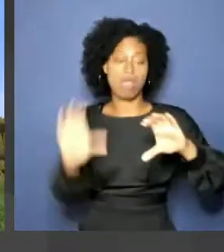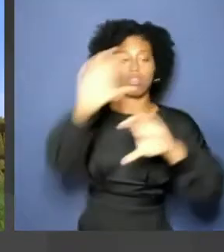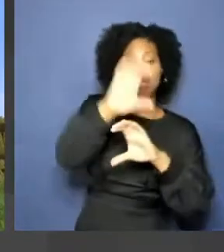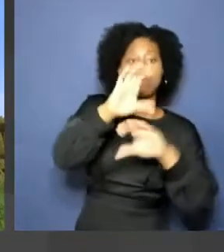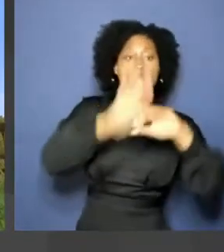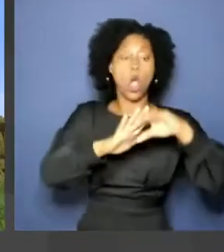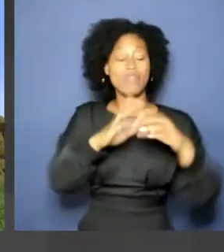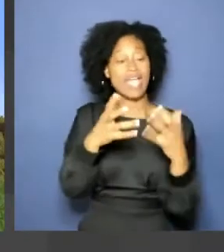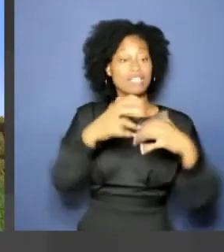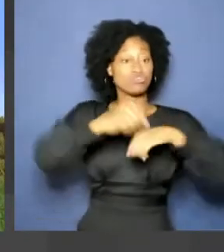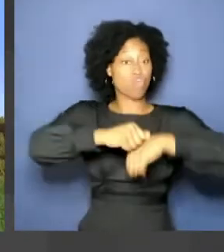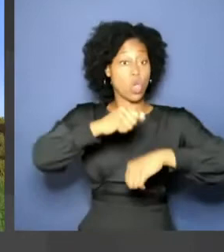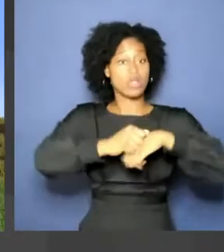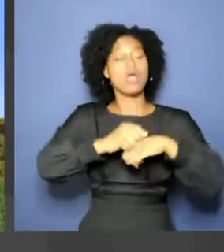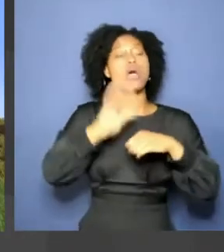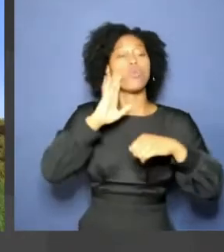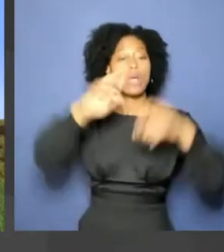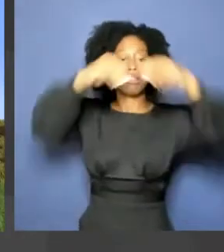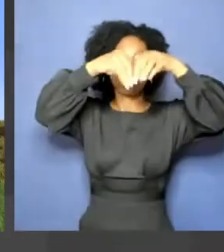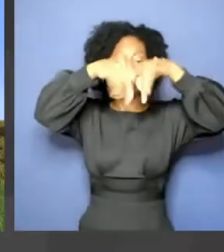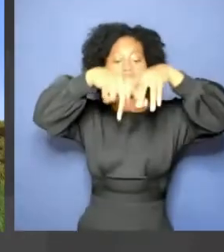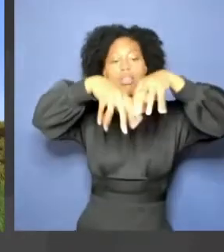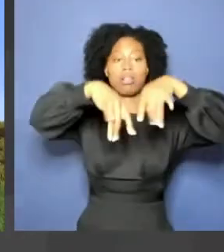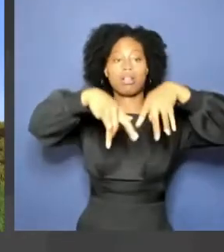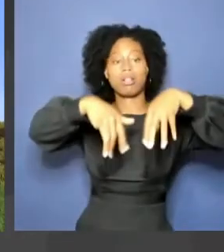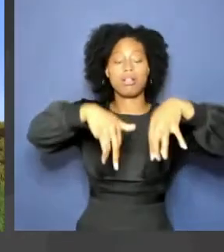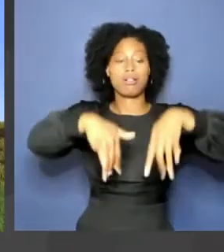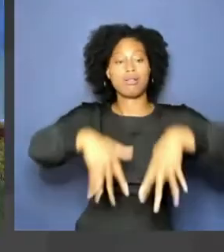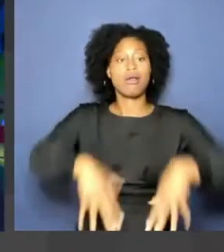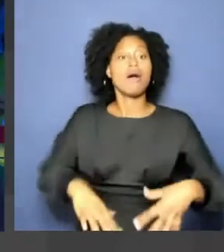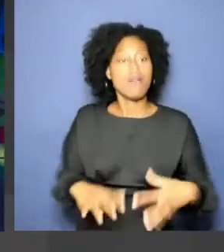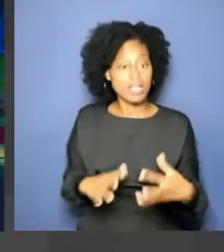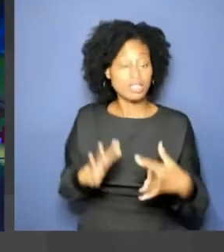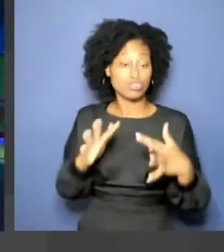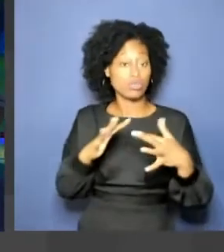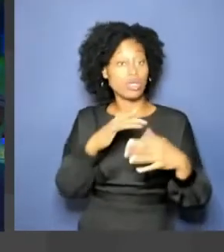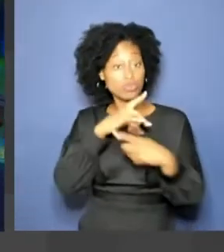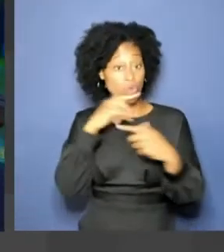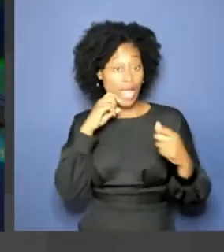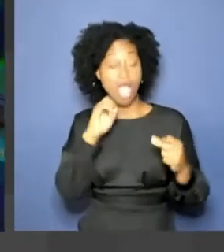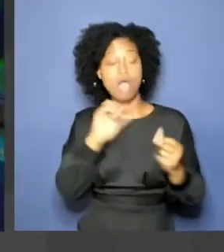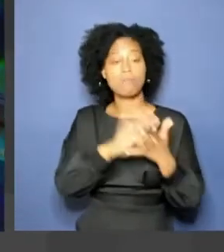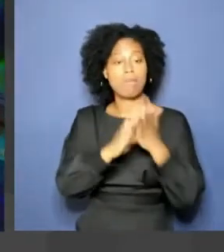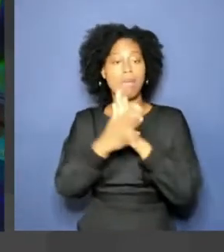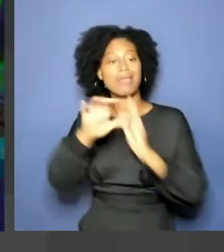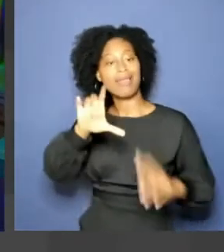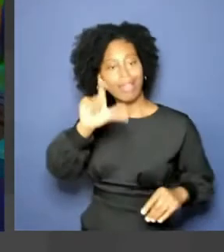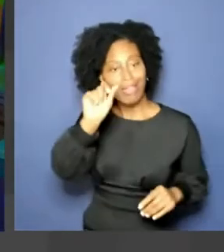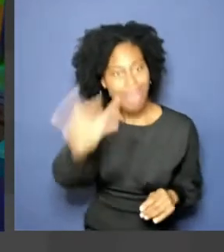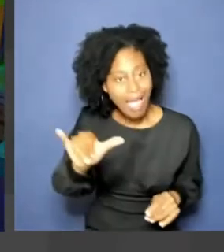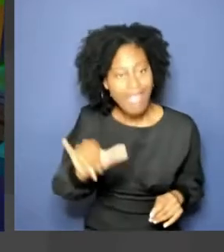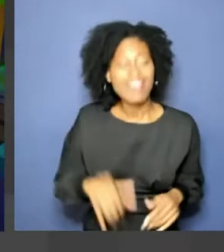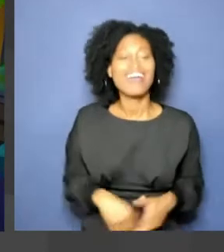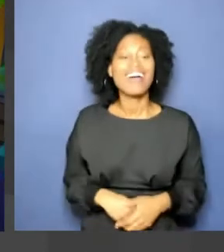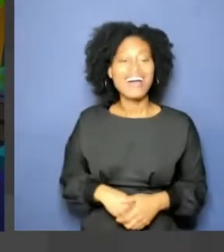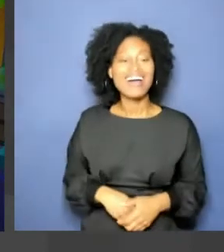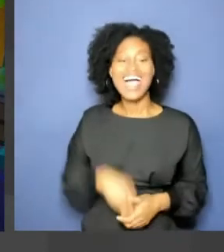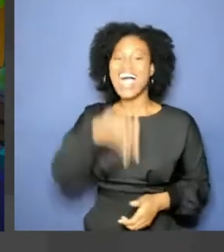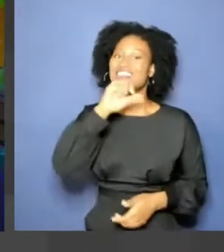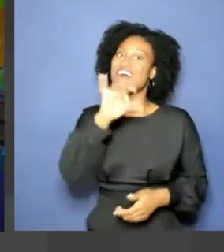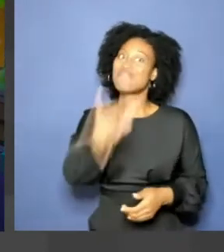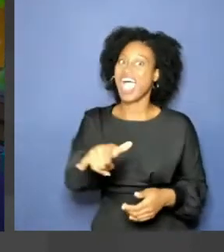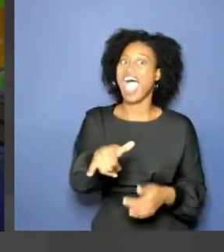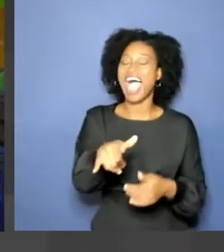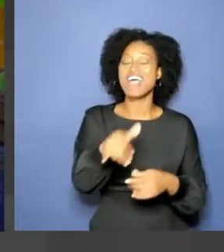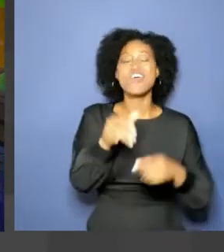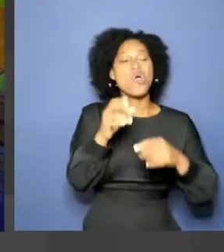it will sort of like drip the water out of the mud and eventually dry it out, which turns into clay. I love the renewable clay. Like, I always need